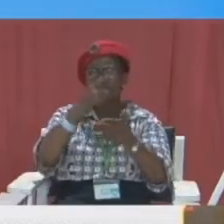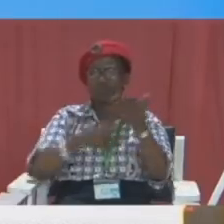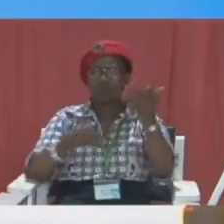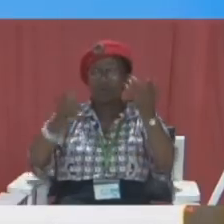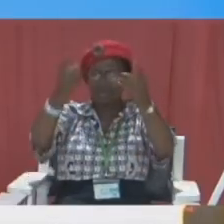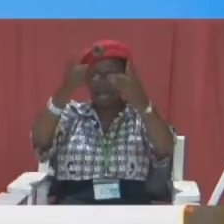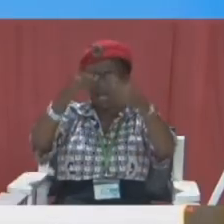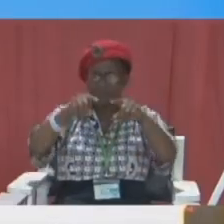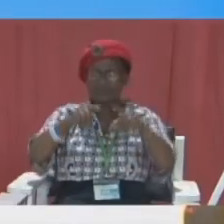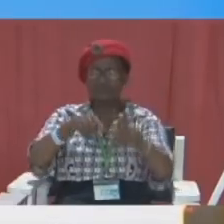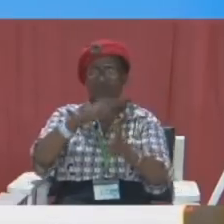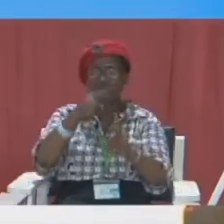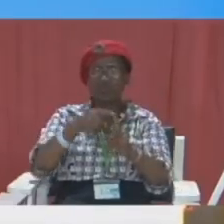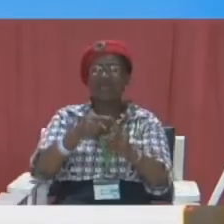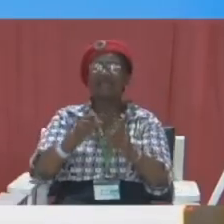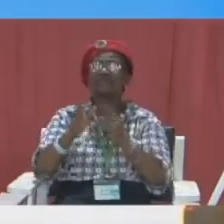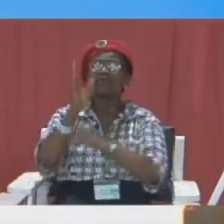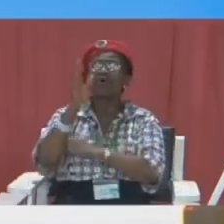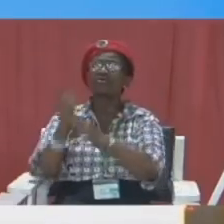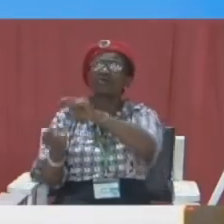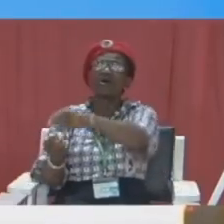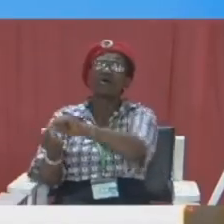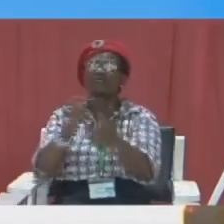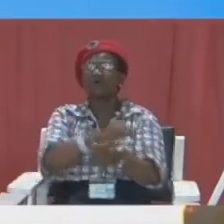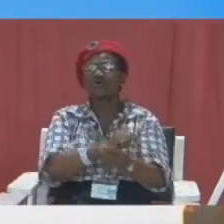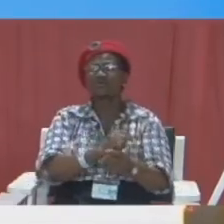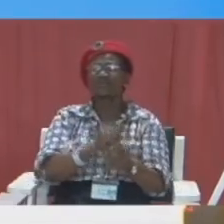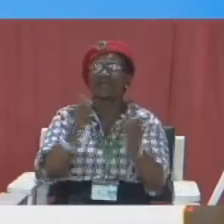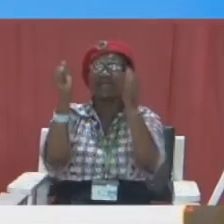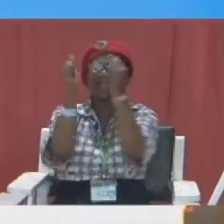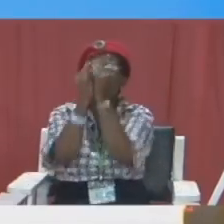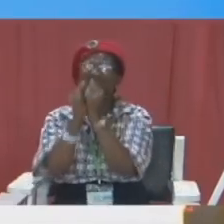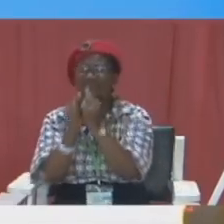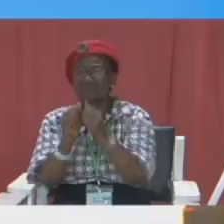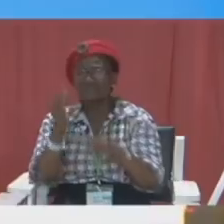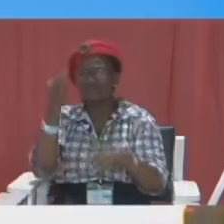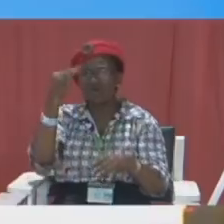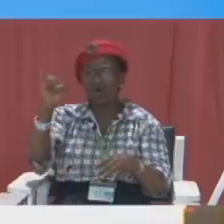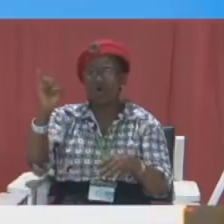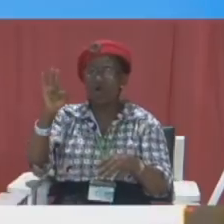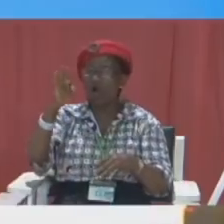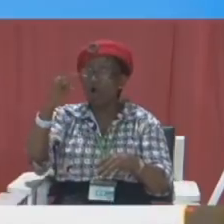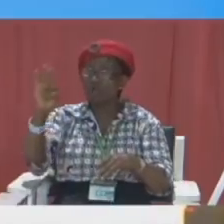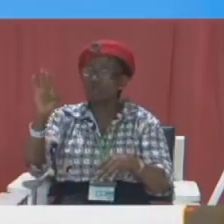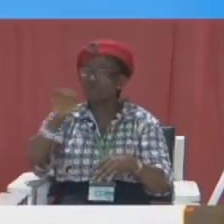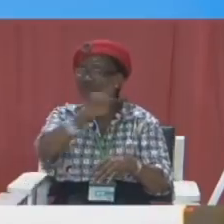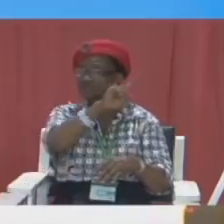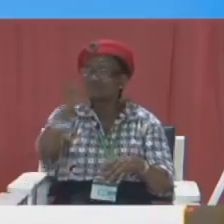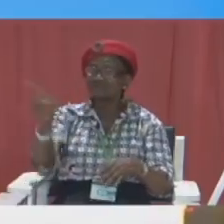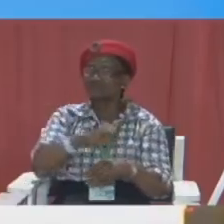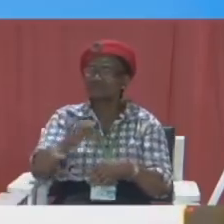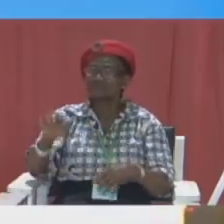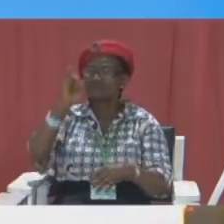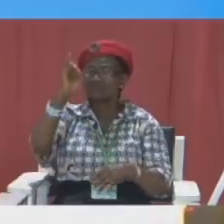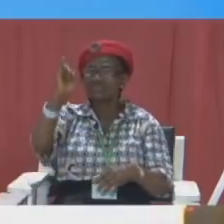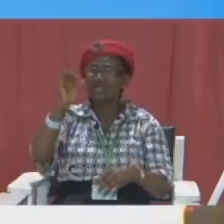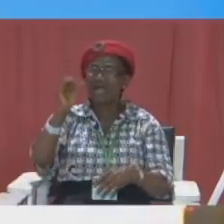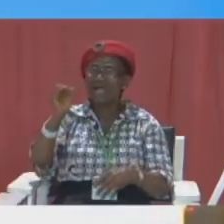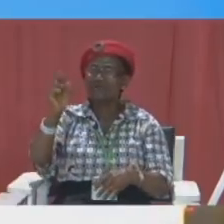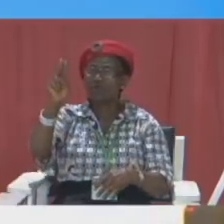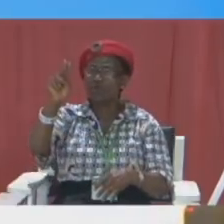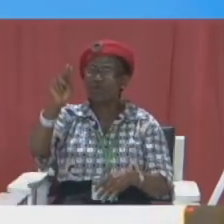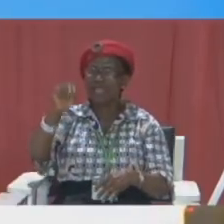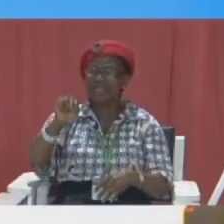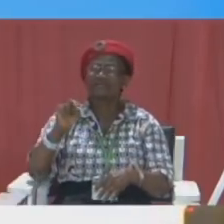the captivity of Zion. O so nipa ohun ti o sele nipa ti Olorun yi ikolo to da ikolo Zion